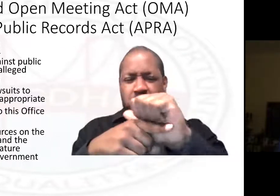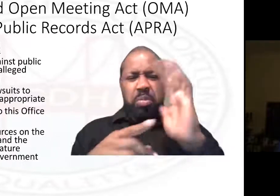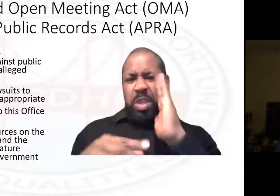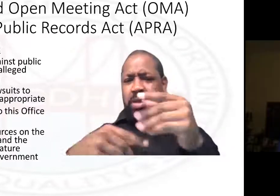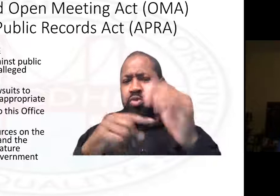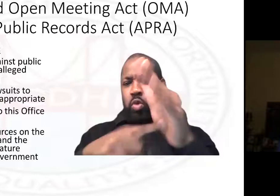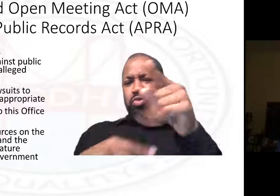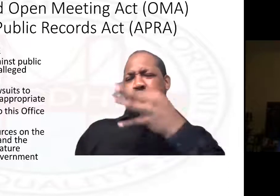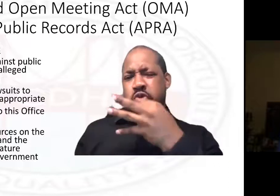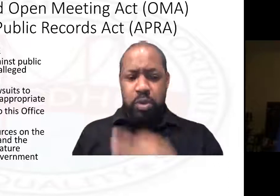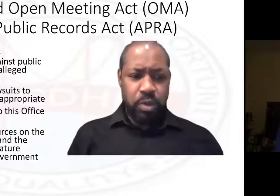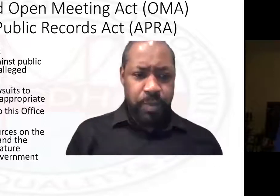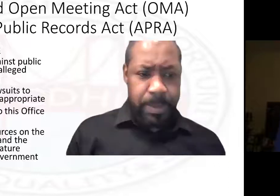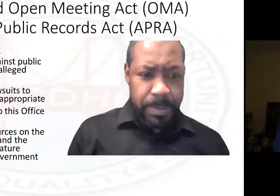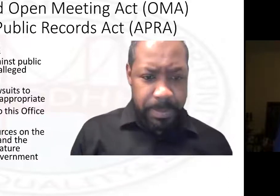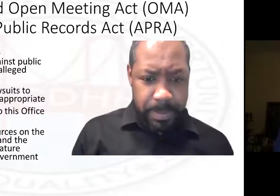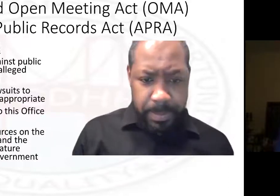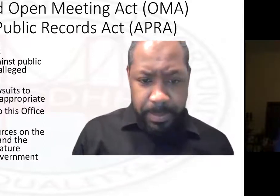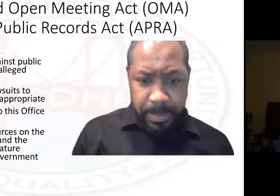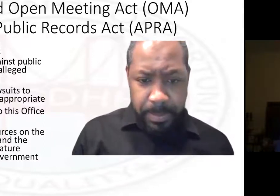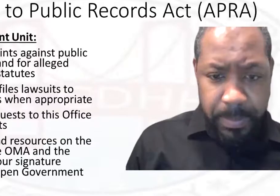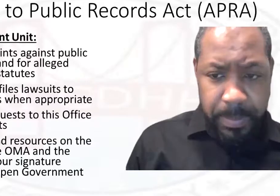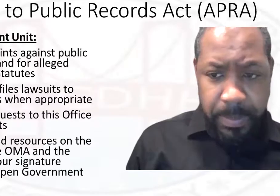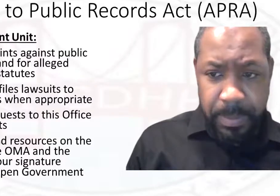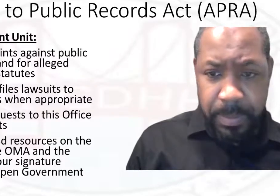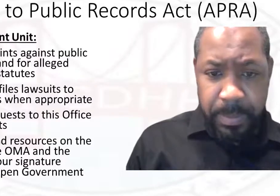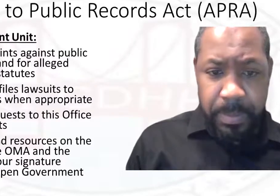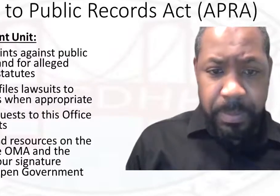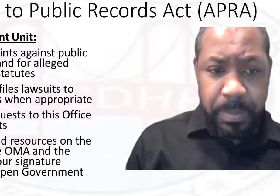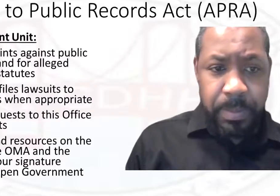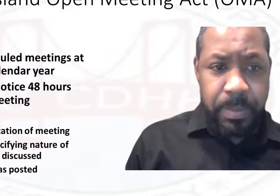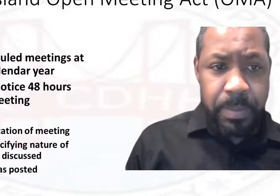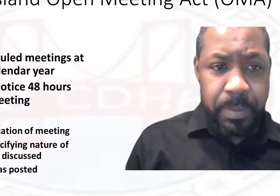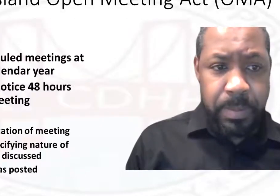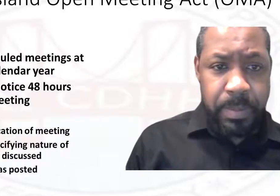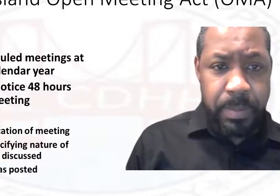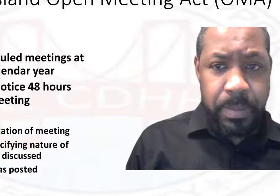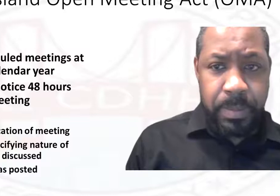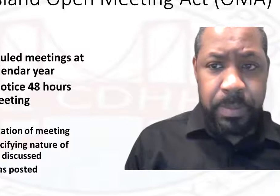details. So people can take trainings, and we'll be discussing that more soon as well.